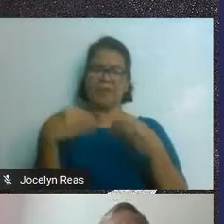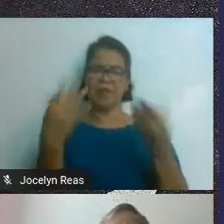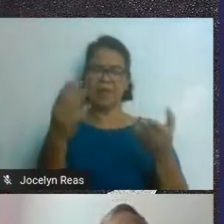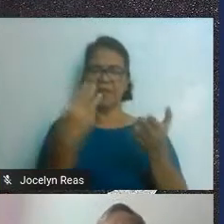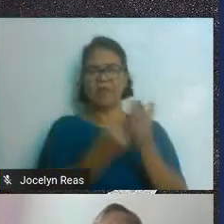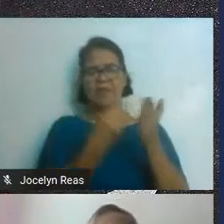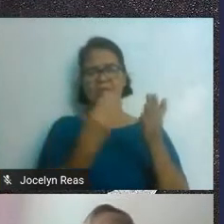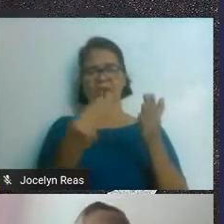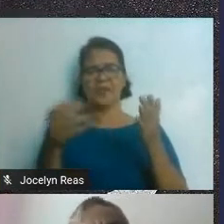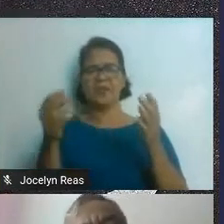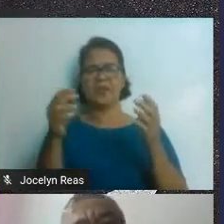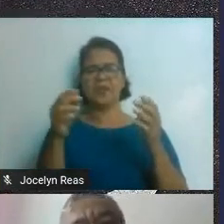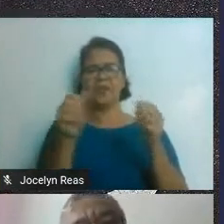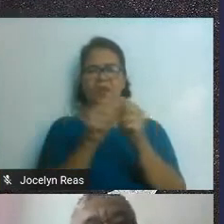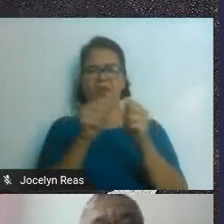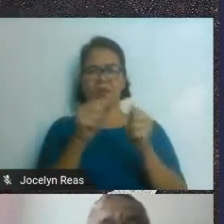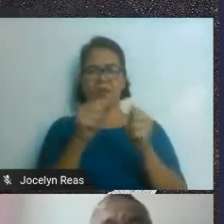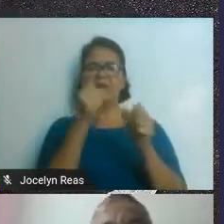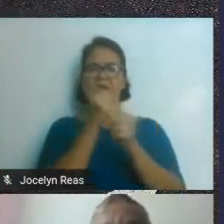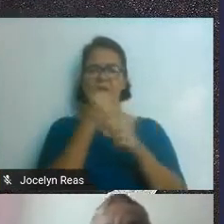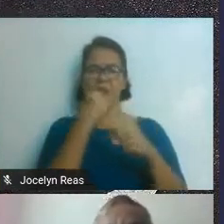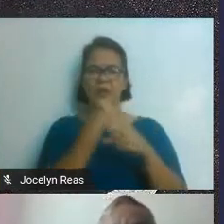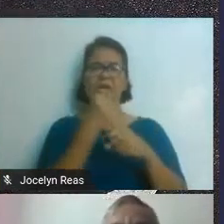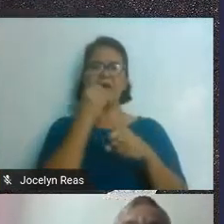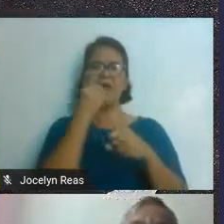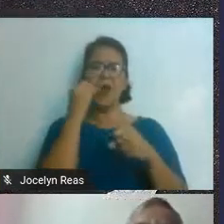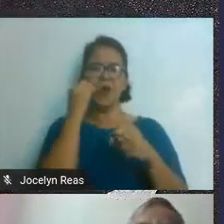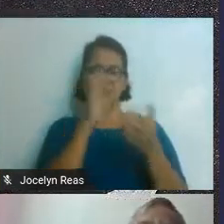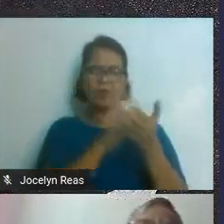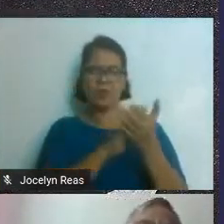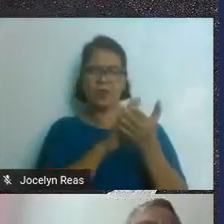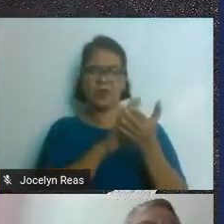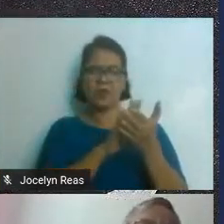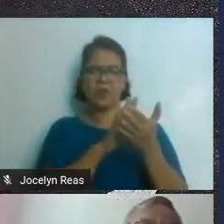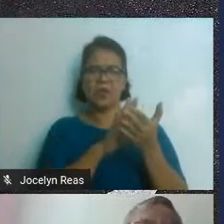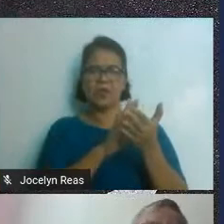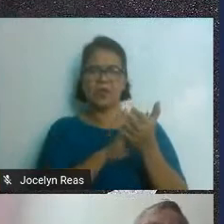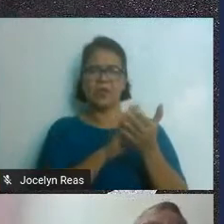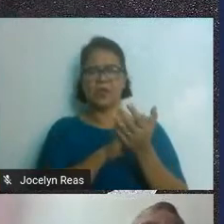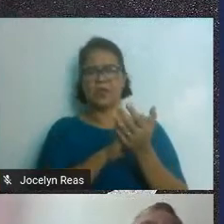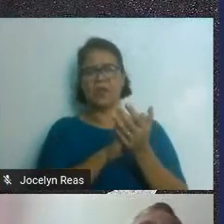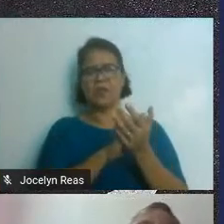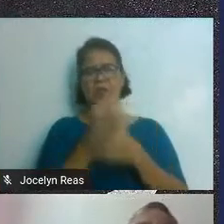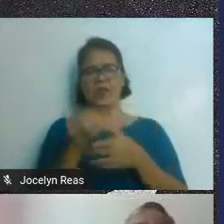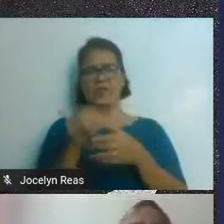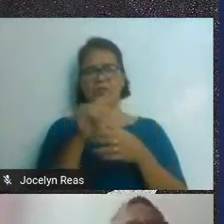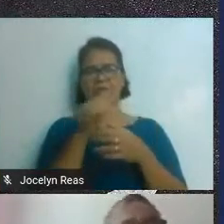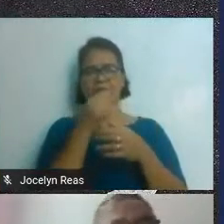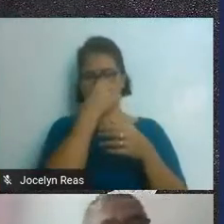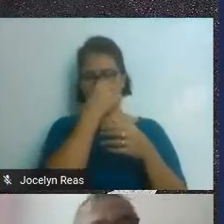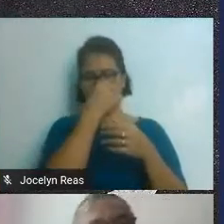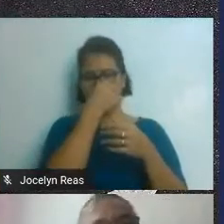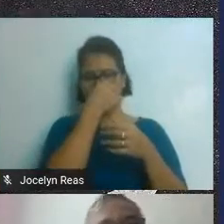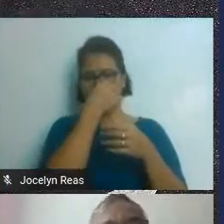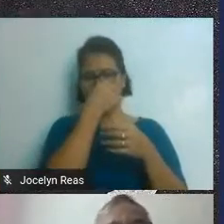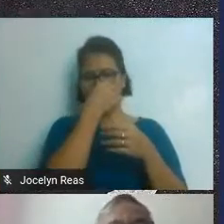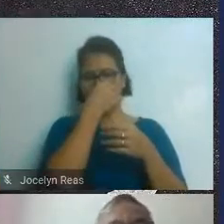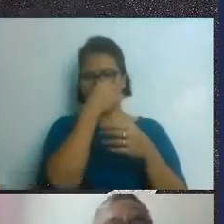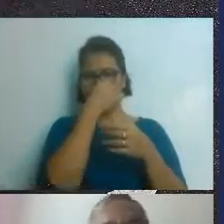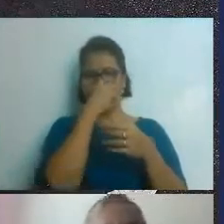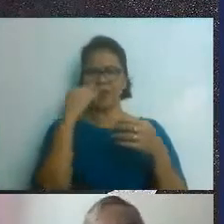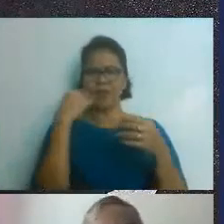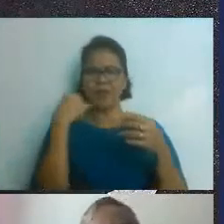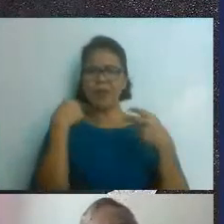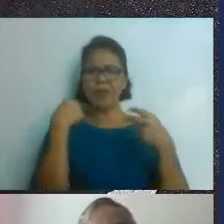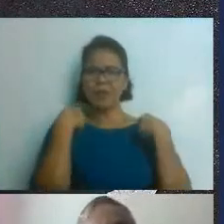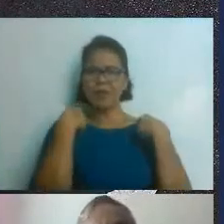homeschooling. Dito na tayo sa learning resources. Alam nyo naman to, hindi ko na to kailangan isa-isahin, but I think it's very obvious